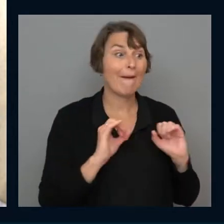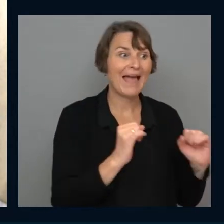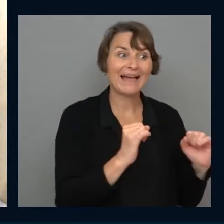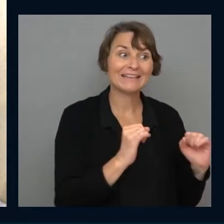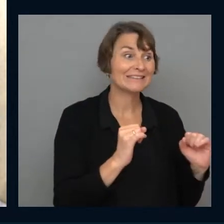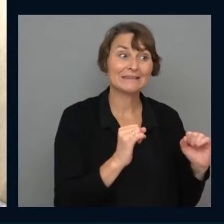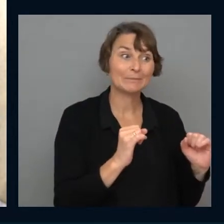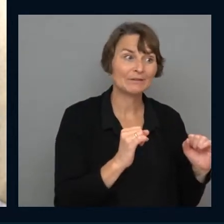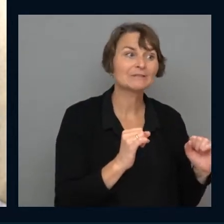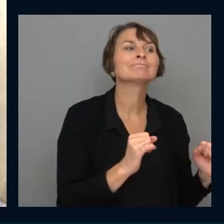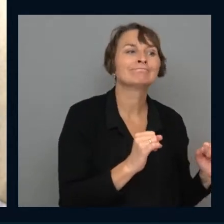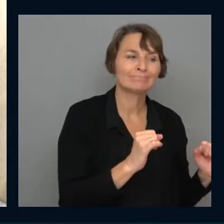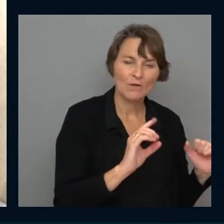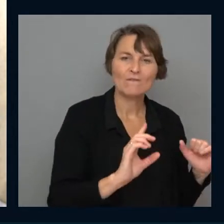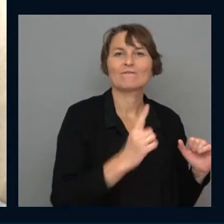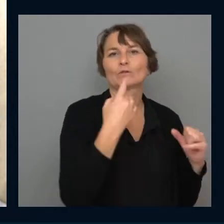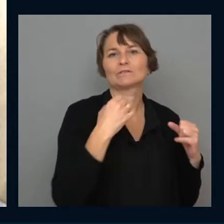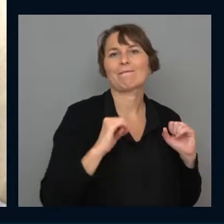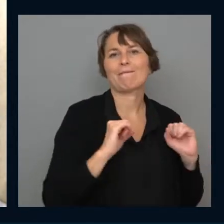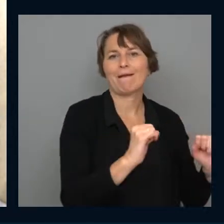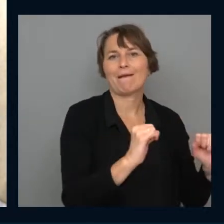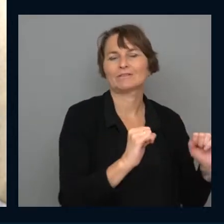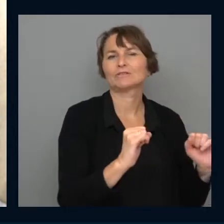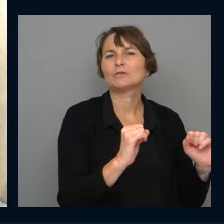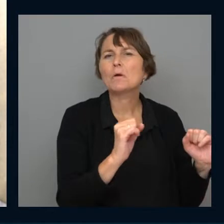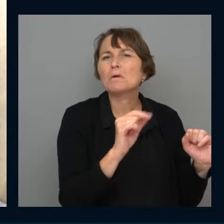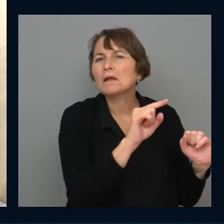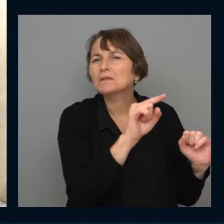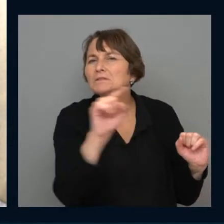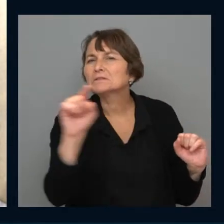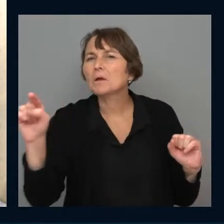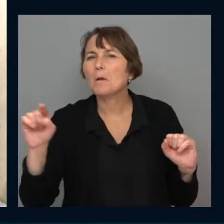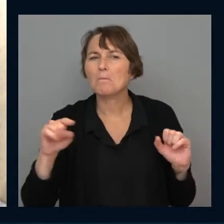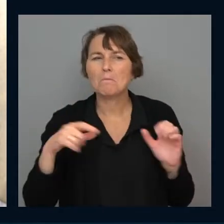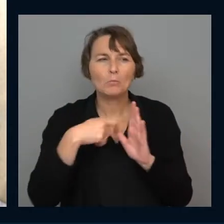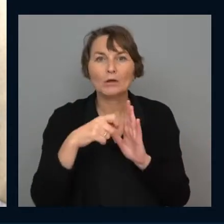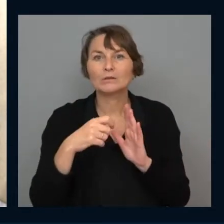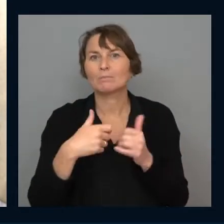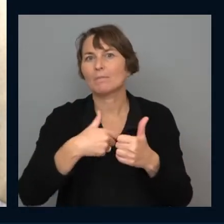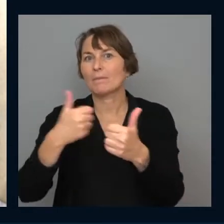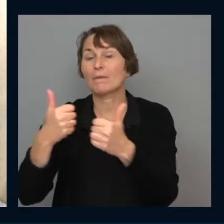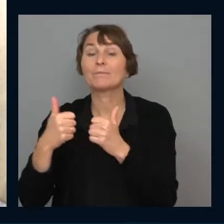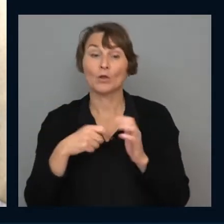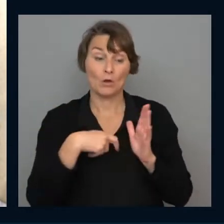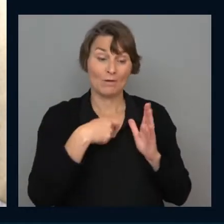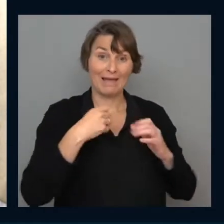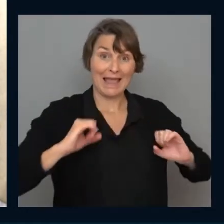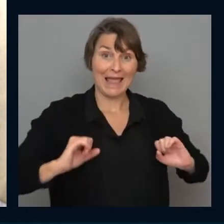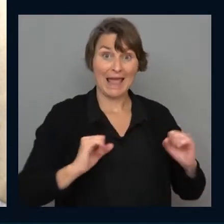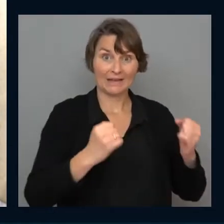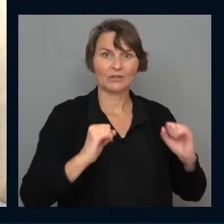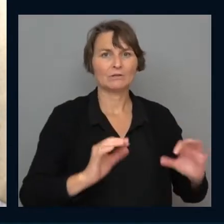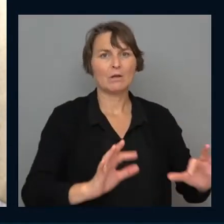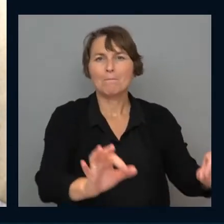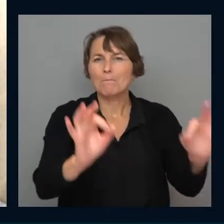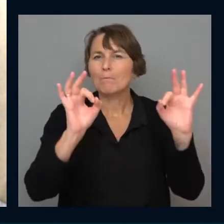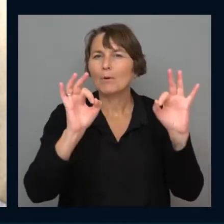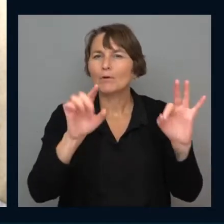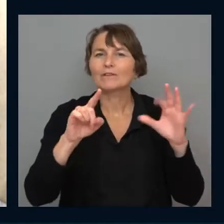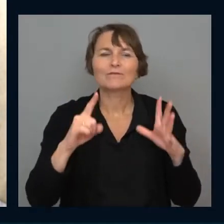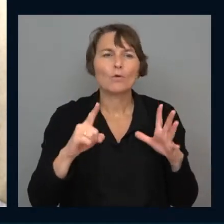start with actions for some really good projects. And actions are great at automating things. And as Abel pointed out, not just like